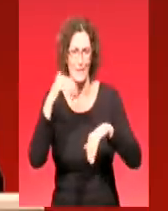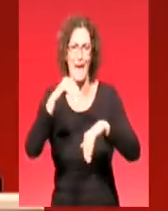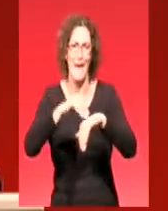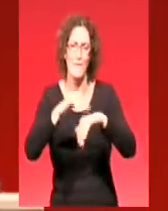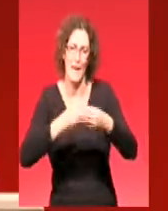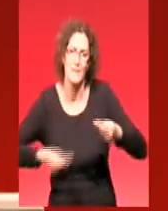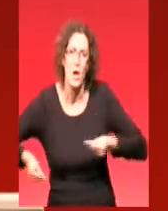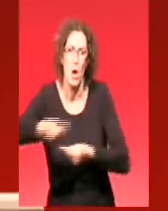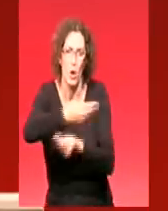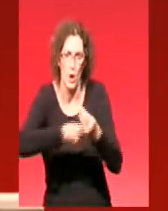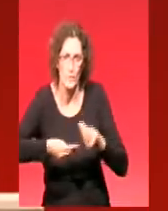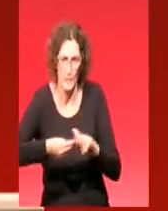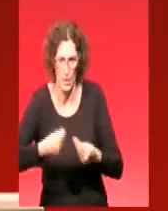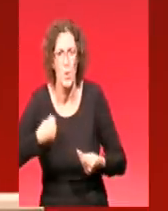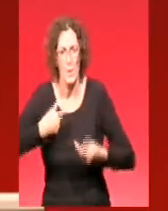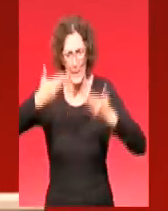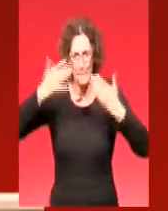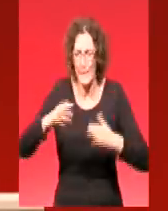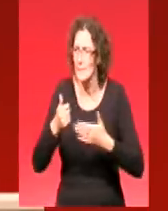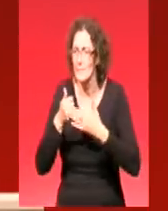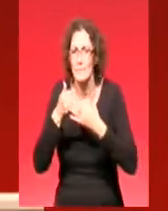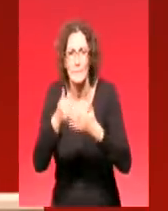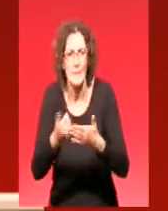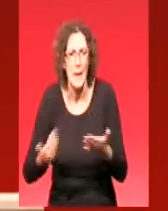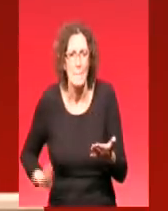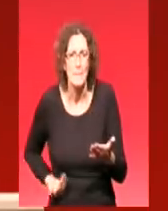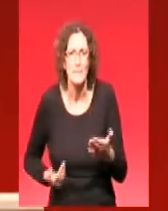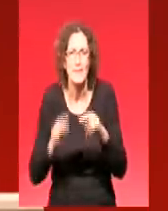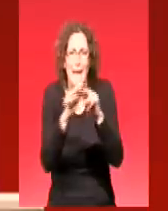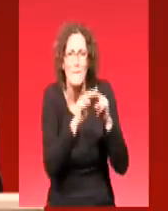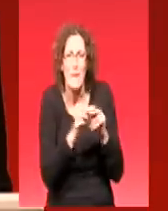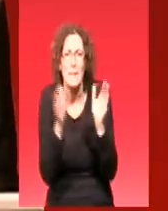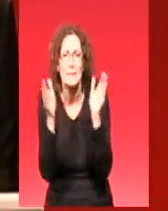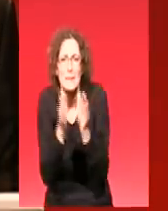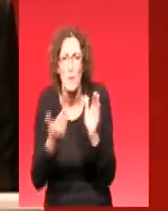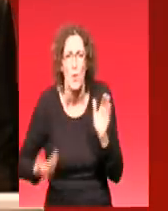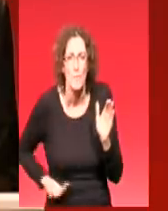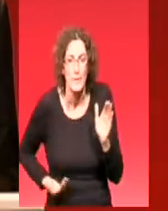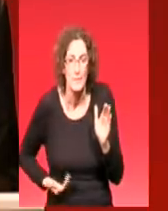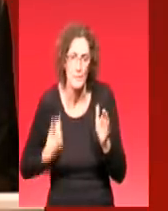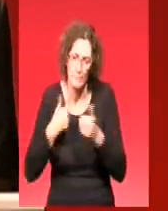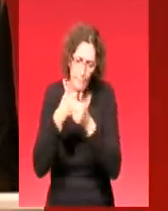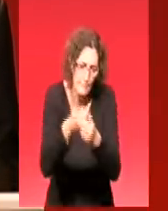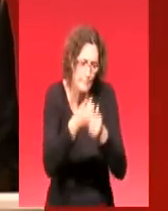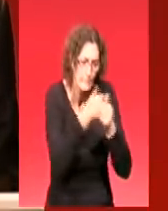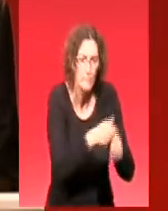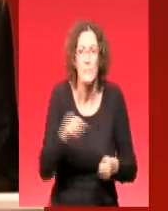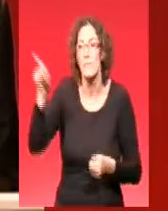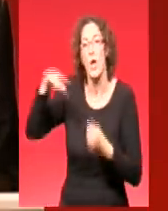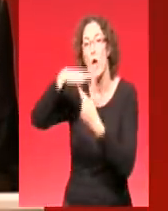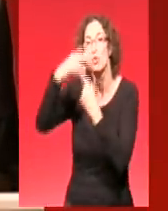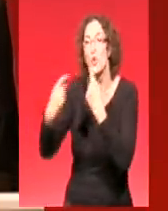and businesses. Again, the Conservatives opposed it. But history will show we were right and they were